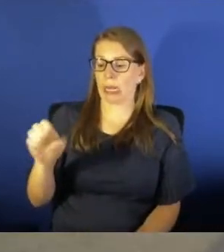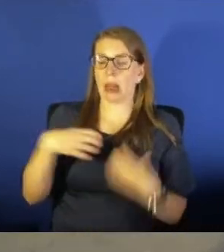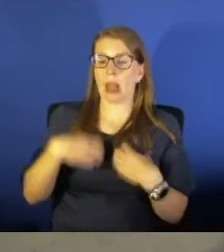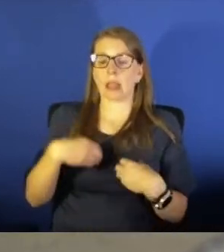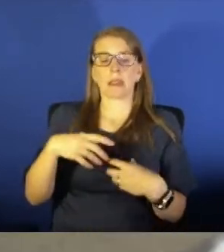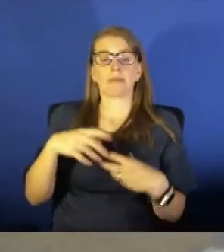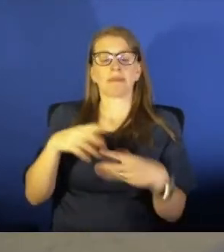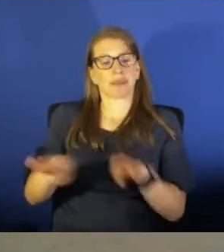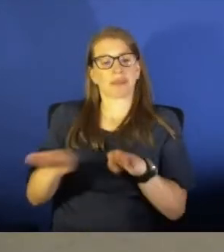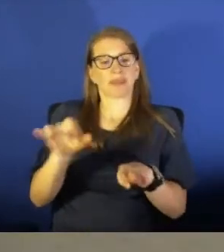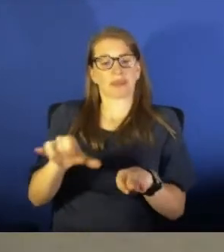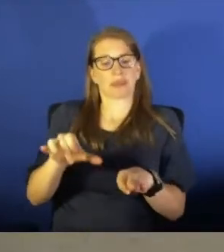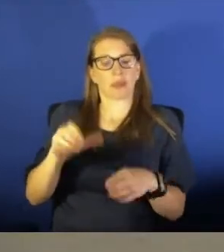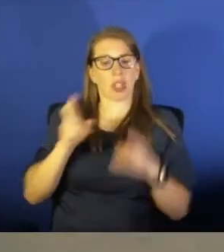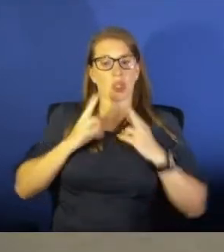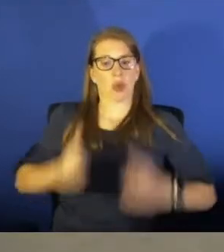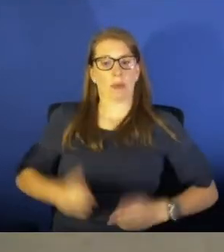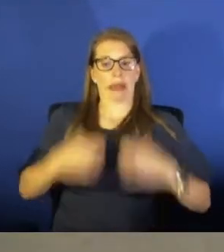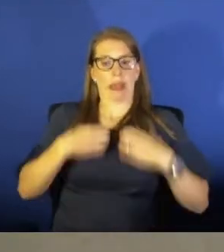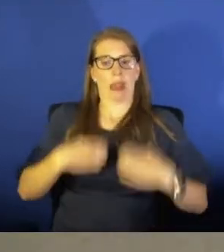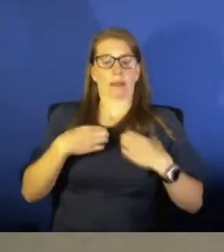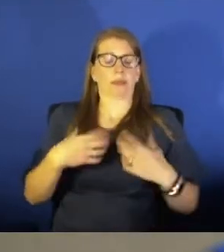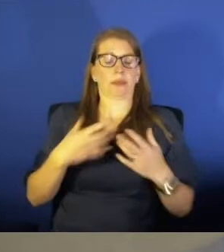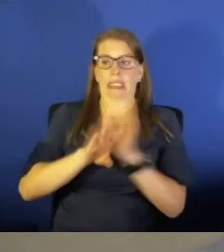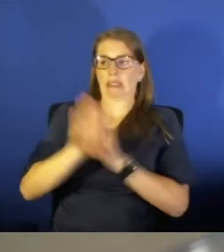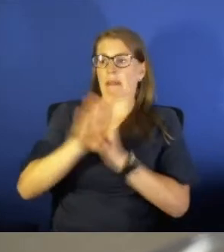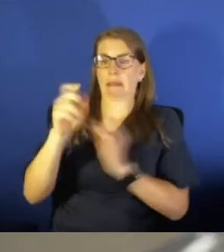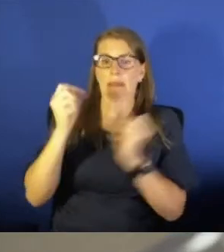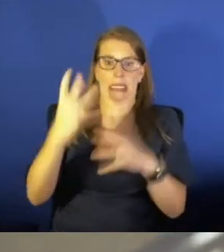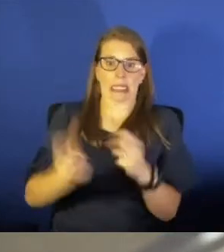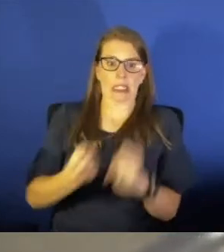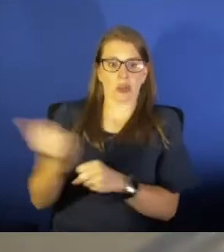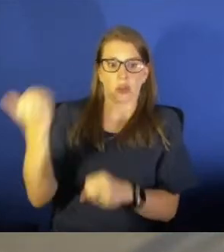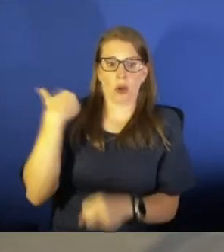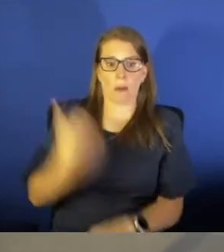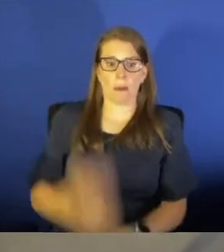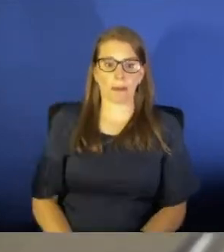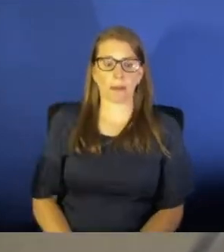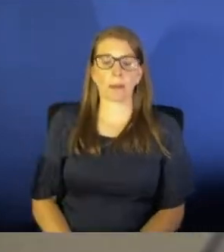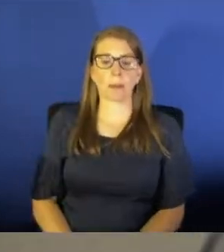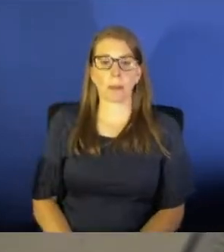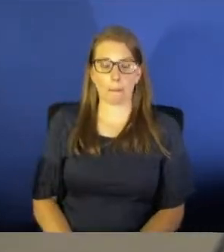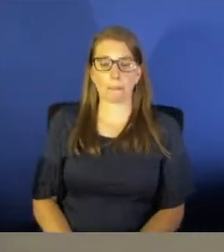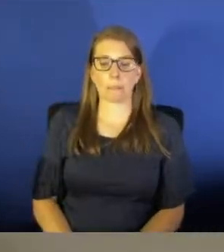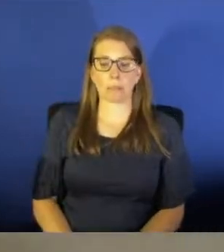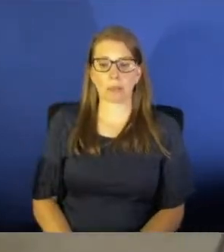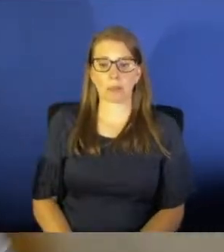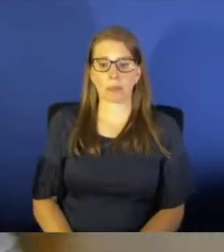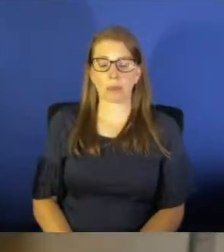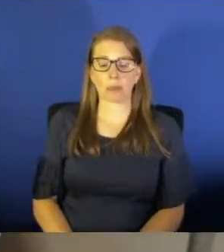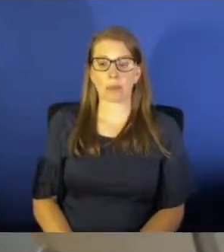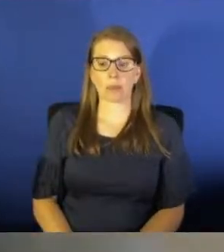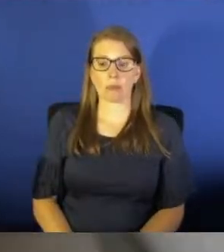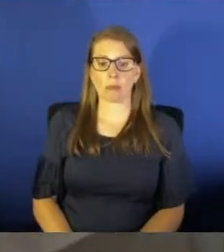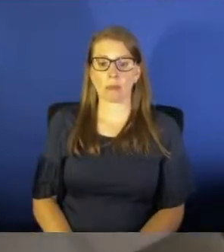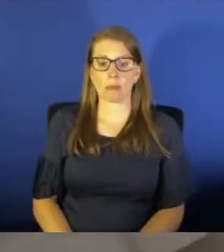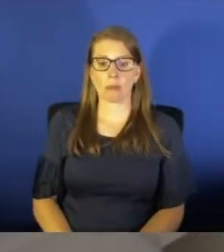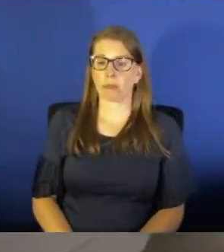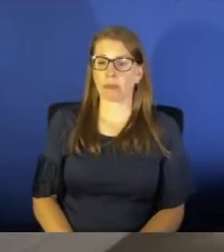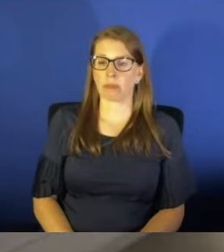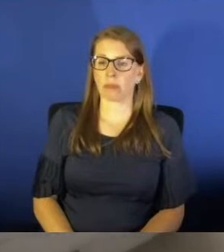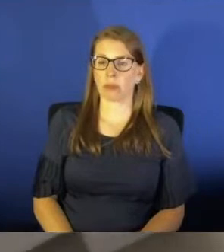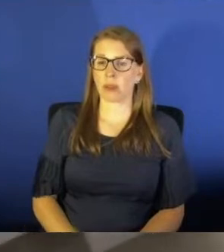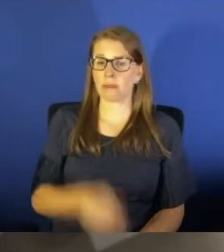a wonderful thing developed many years ago, but now it's the workhorse of this machine. And this is for when